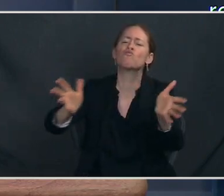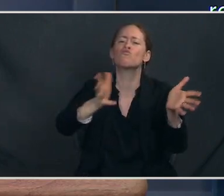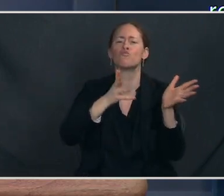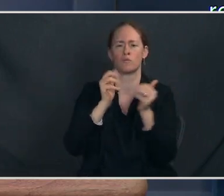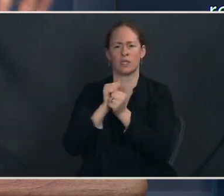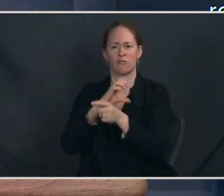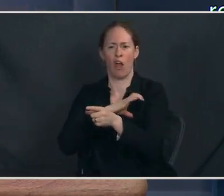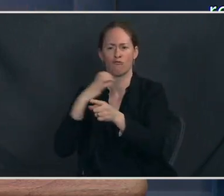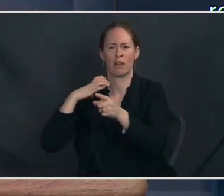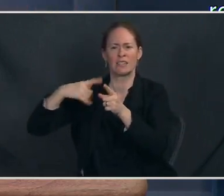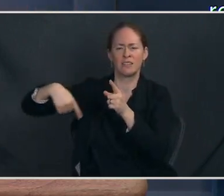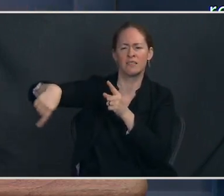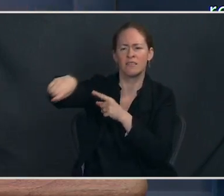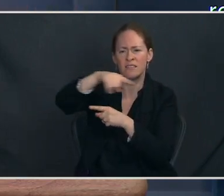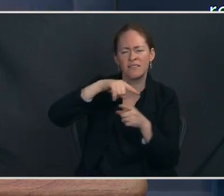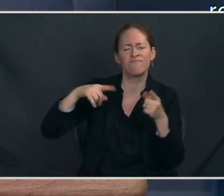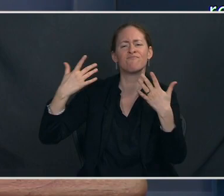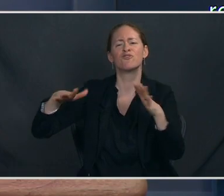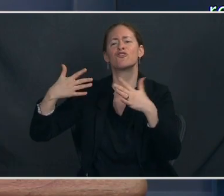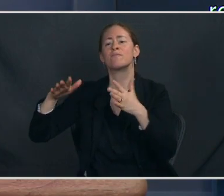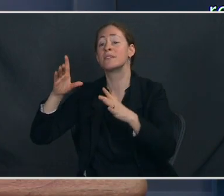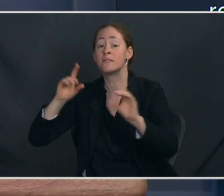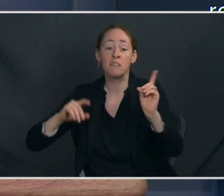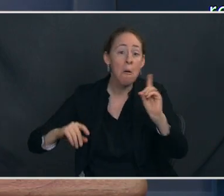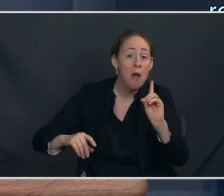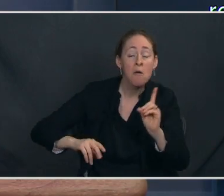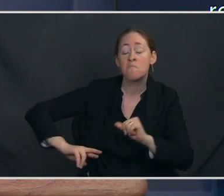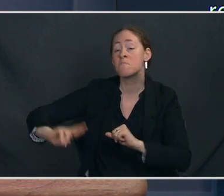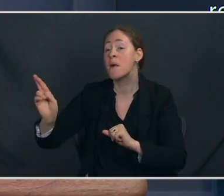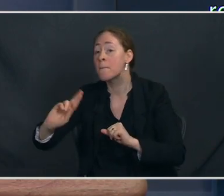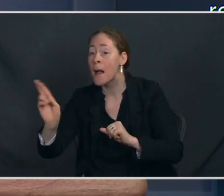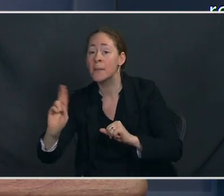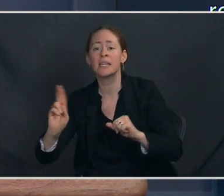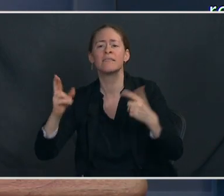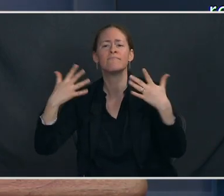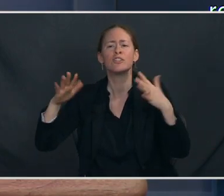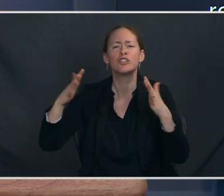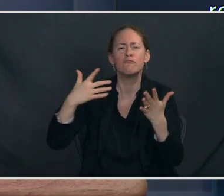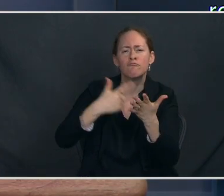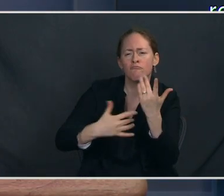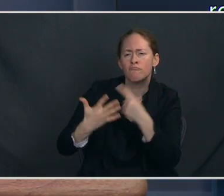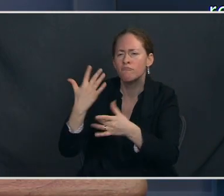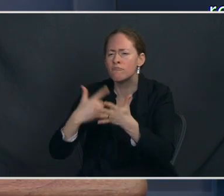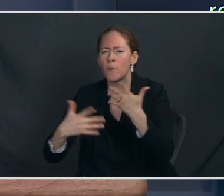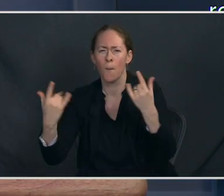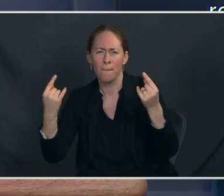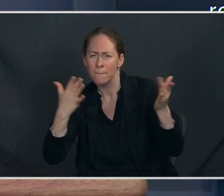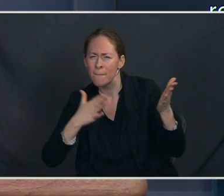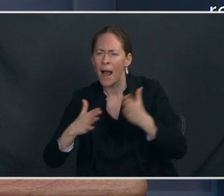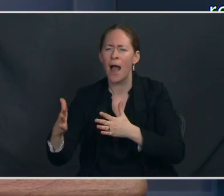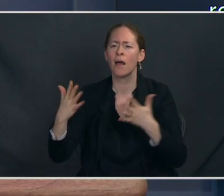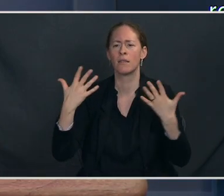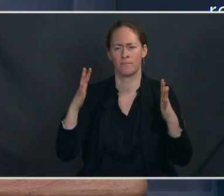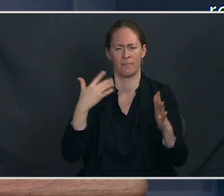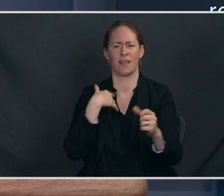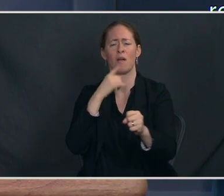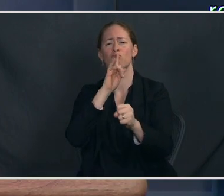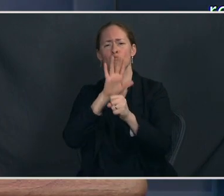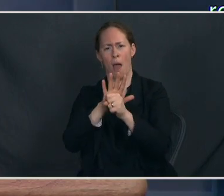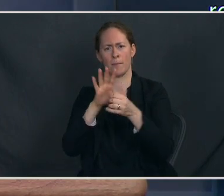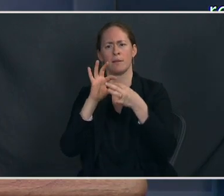Democrats, people from different wings of different parties about our plans and our commitment to getting the COVID package passed.